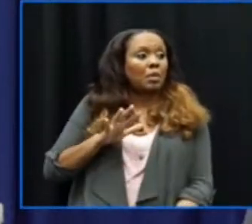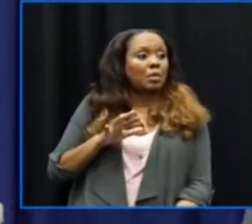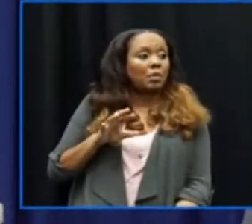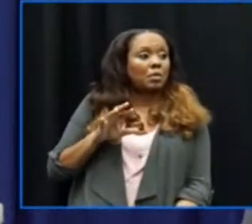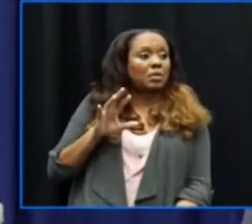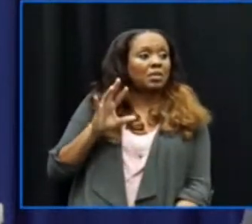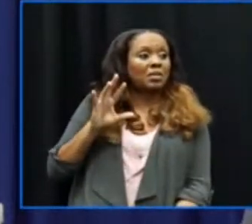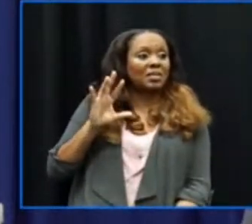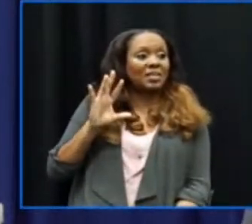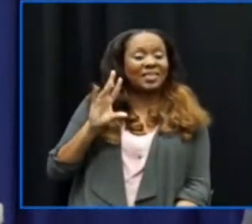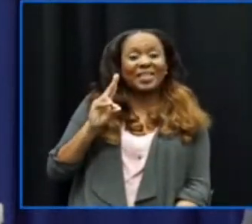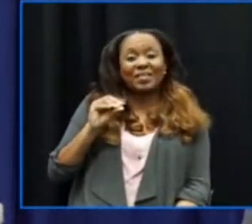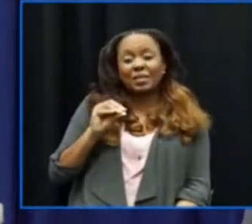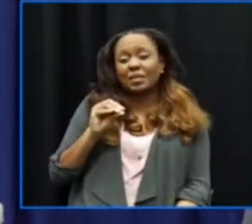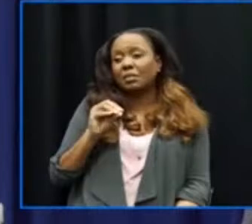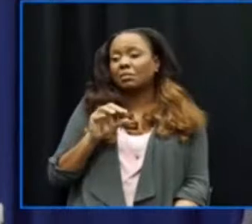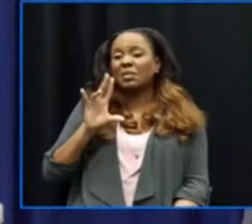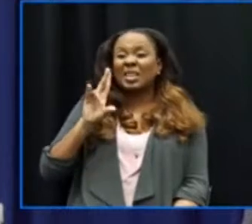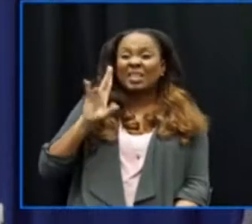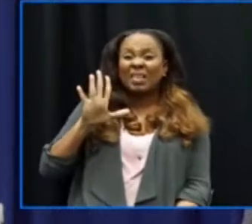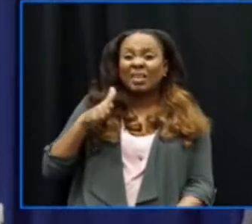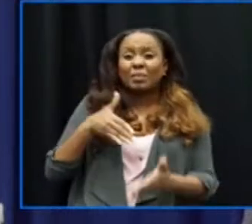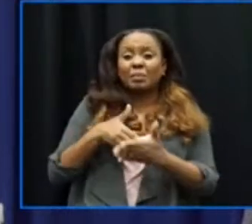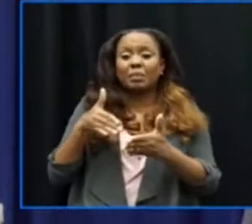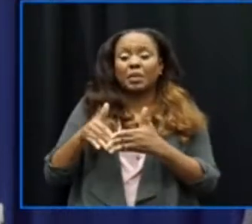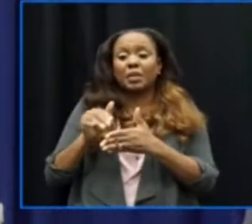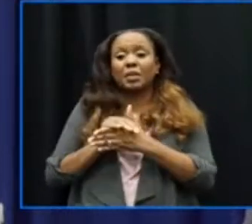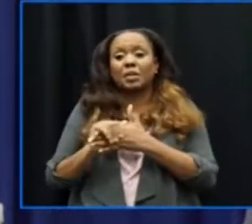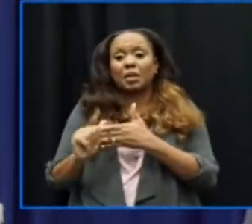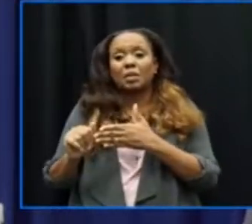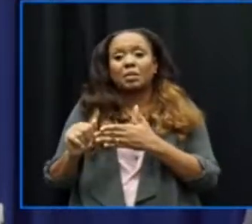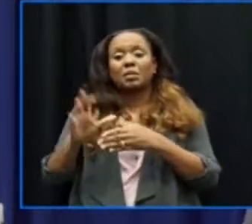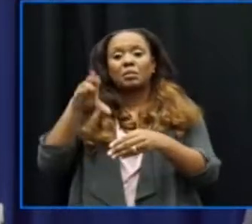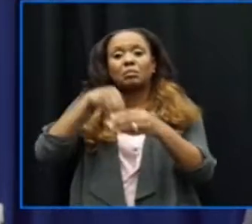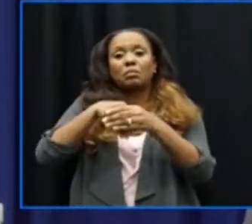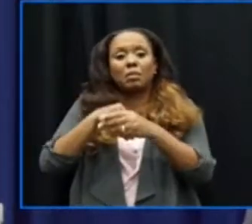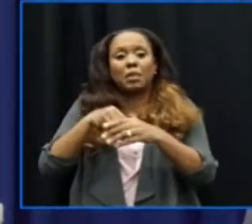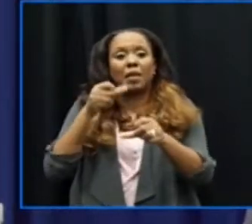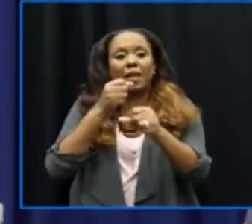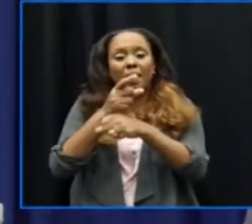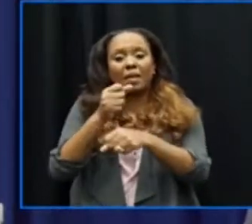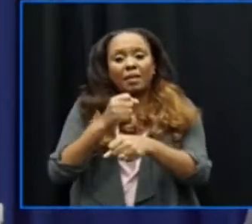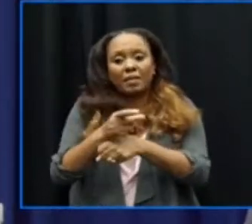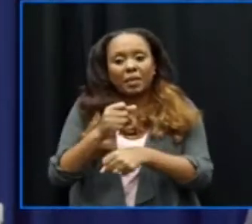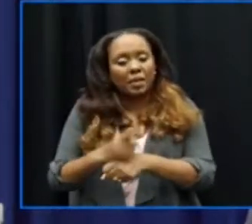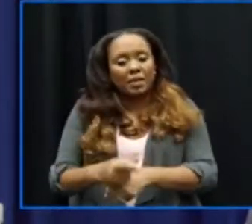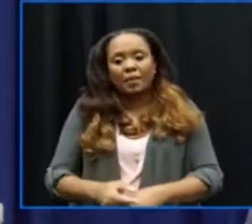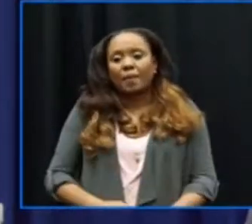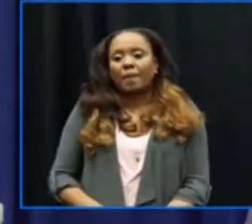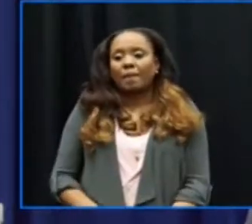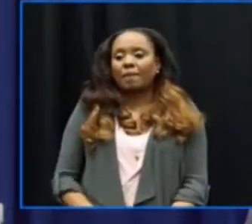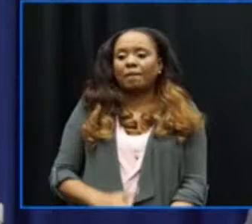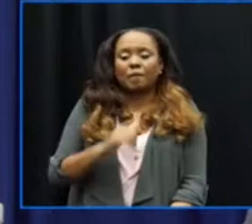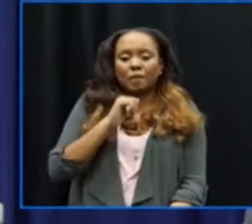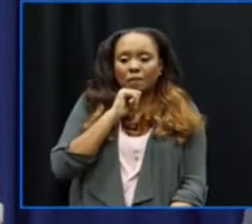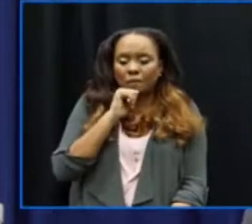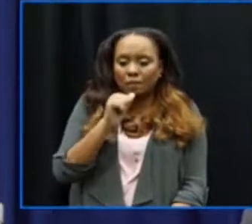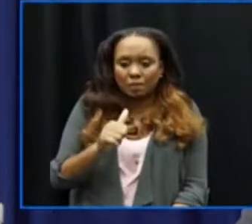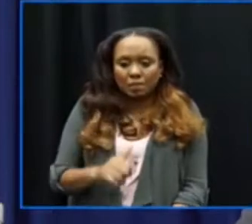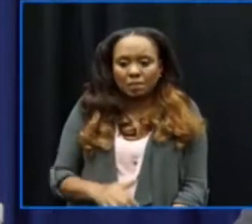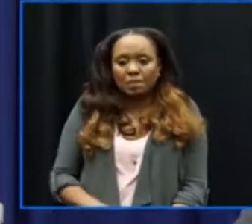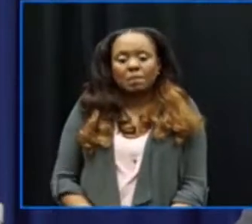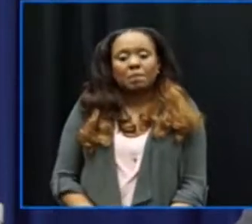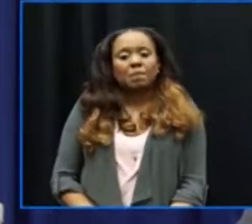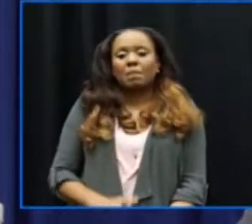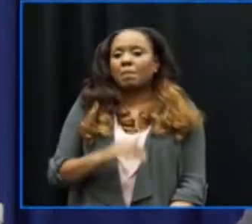$75 million a year in order to keep the National Insurance Scheme afloat. We are not doing that, nor